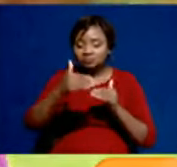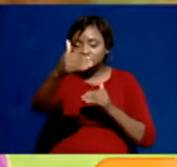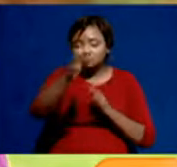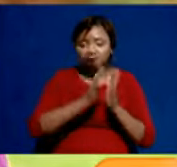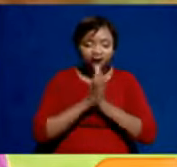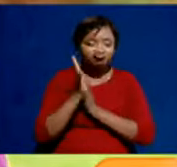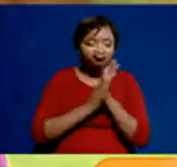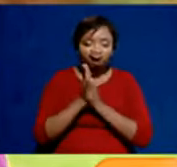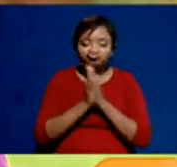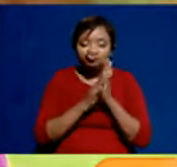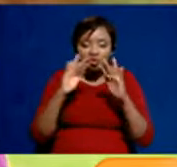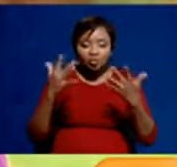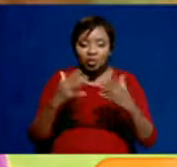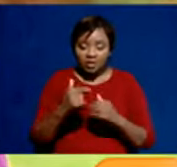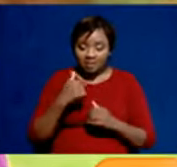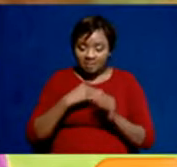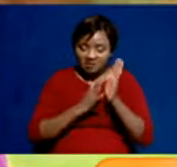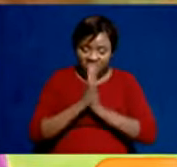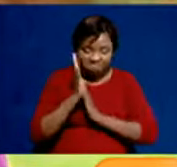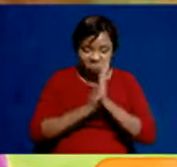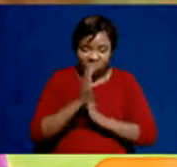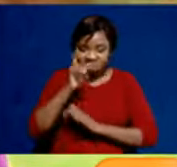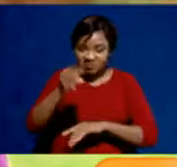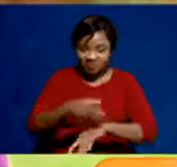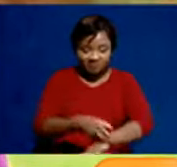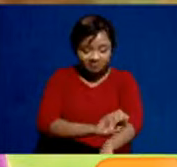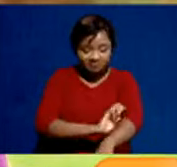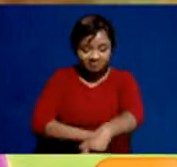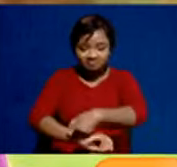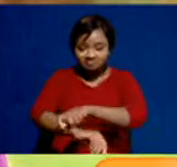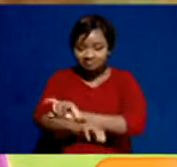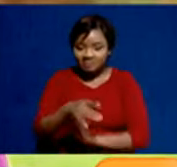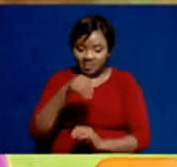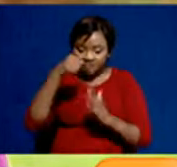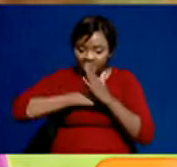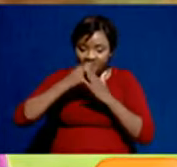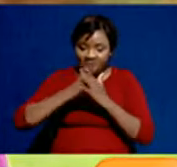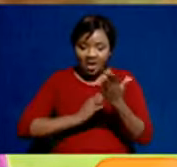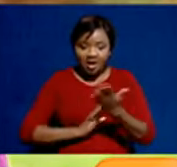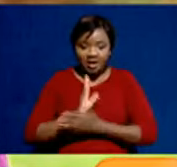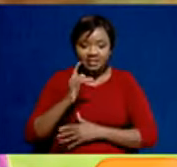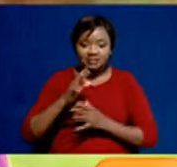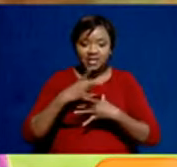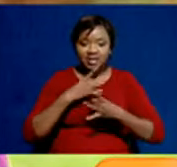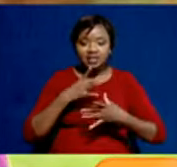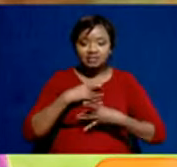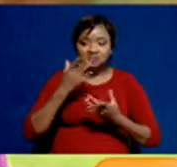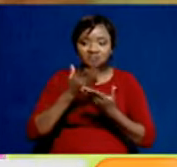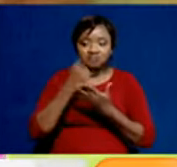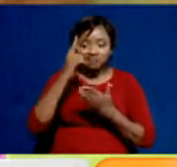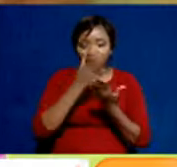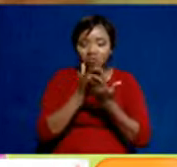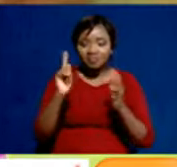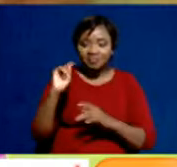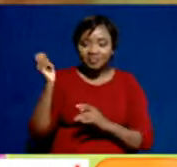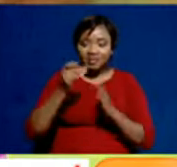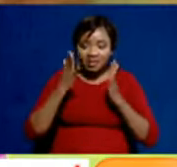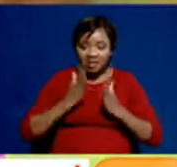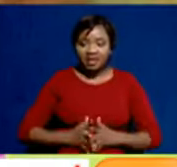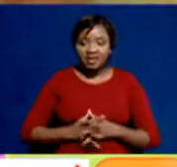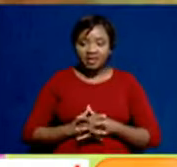My aspirations now is to fight for the rights and interests of Kenyans. And I'm in that space.